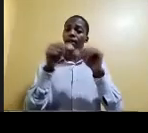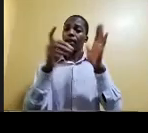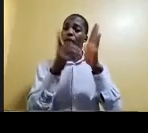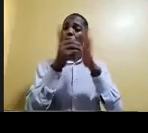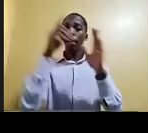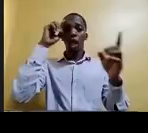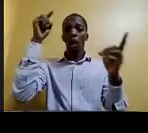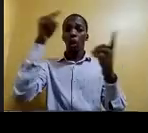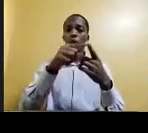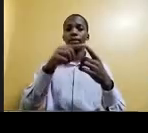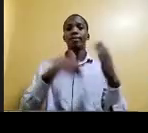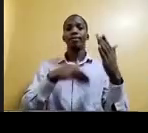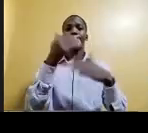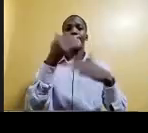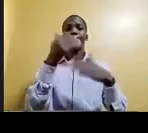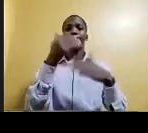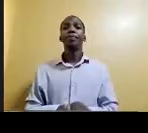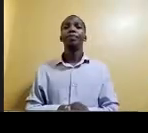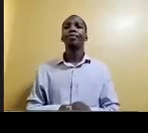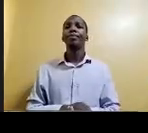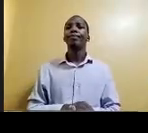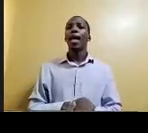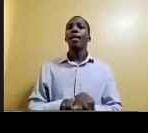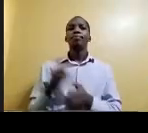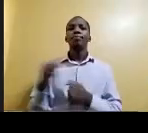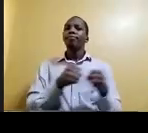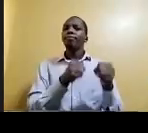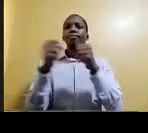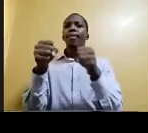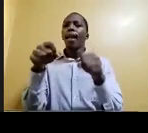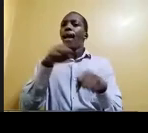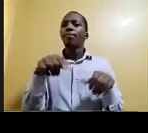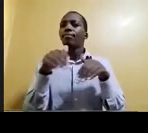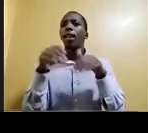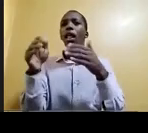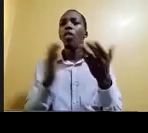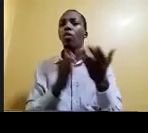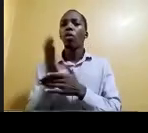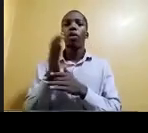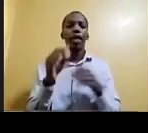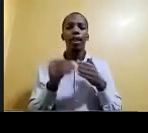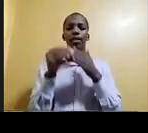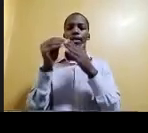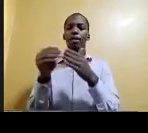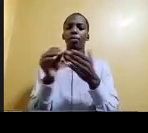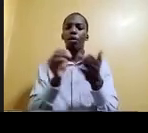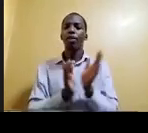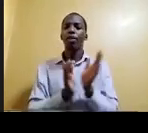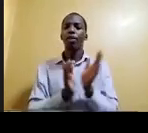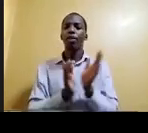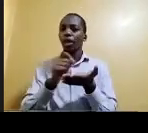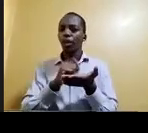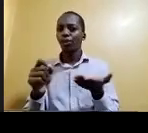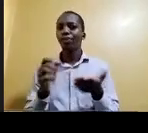please. What is the strategy that we're pursuing under the leadership of Secretary General Chicote? With the partners in the